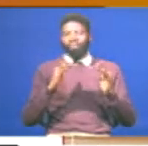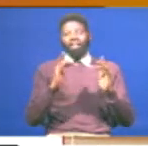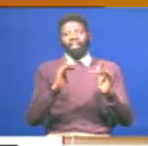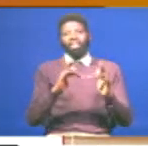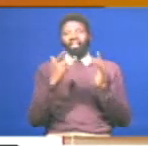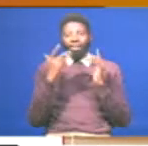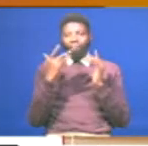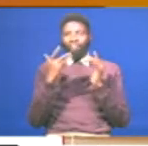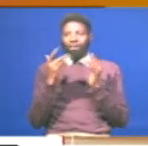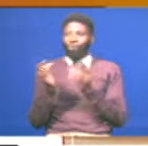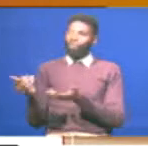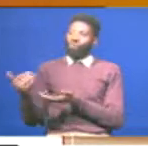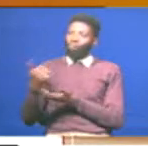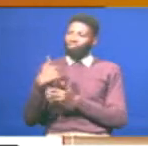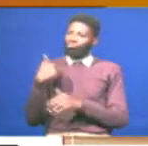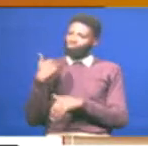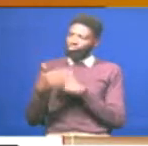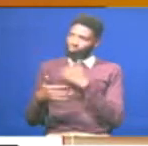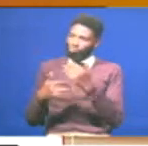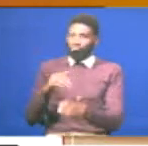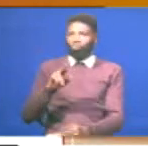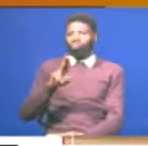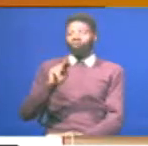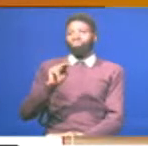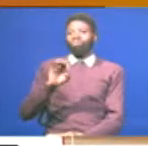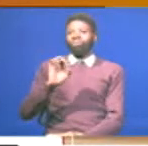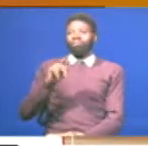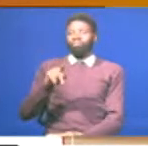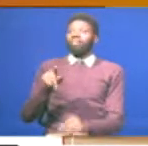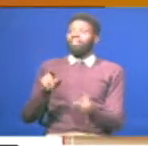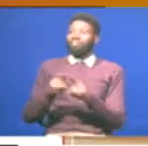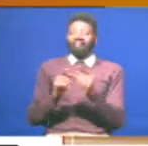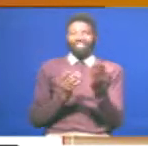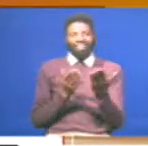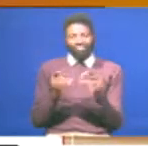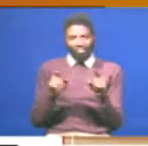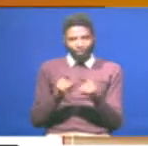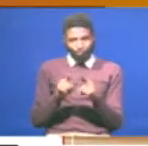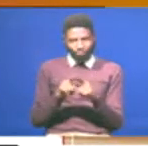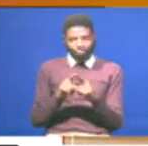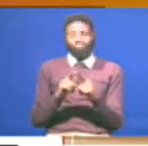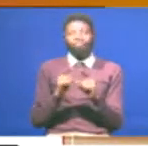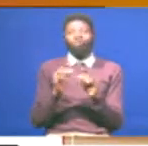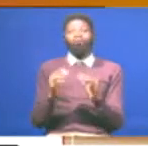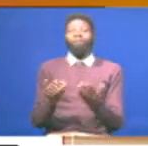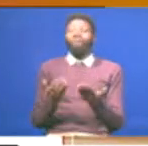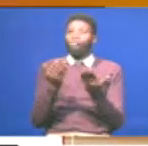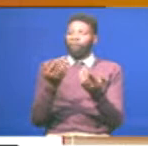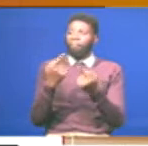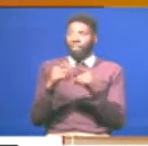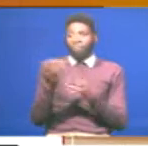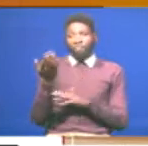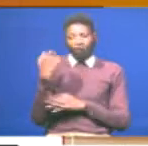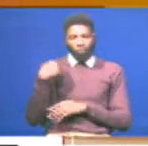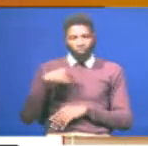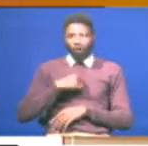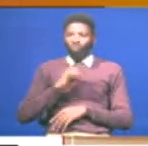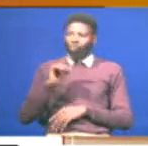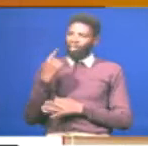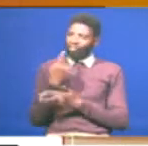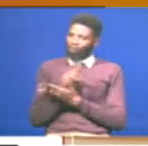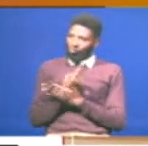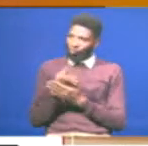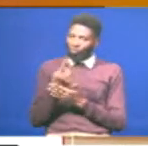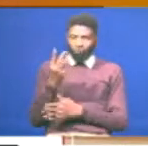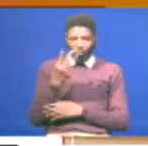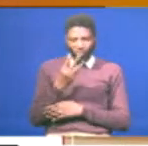after, UNEP also started offering a service like that. Mm-hmm. But when we started, we used to dial once a week. Every Wednesday